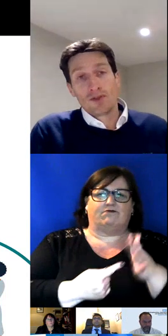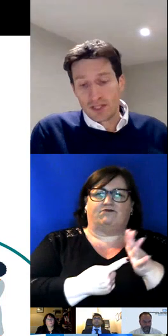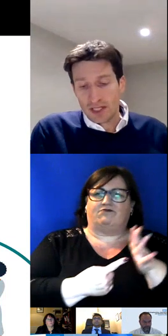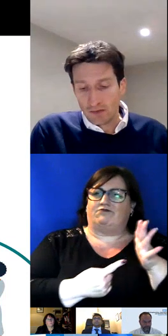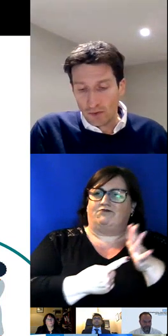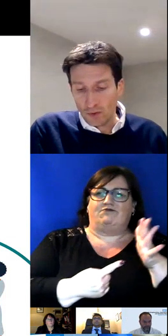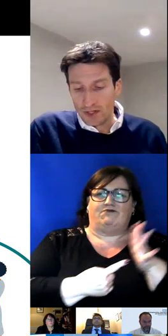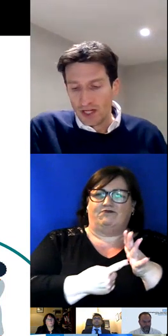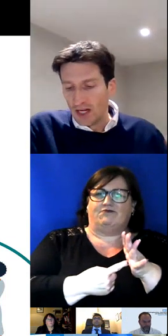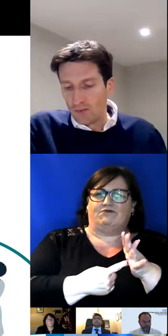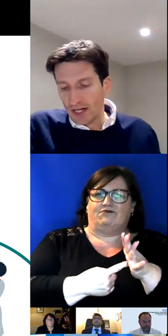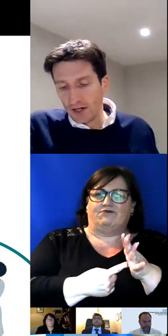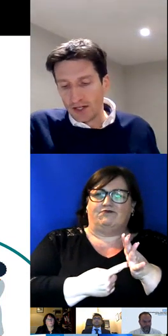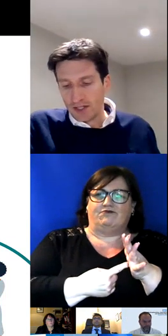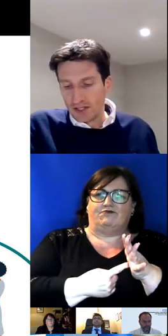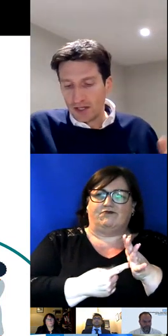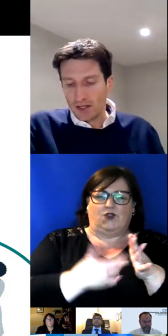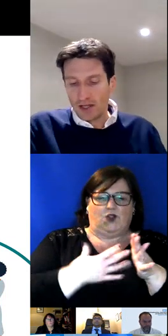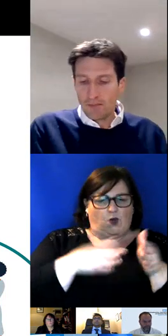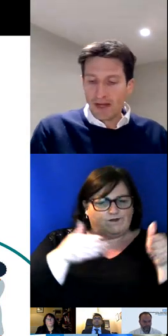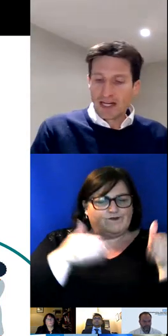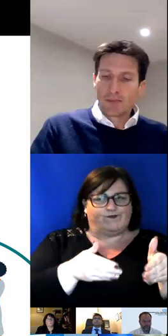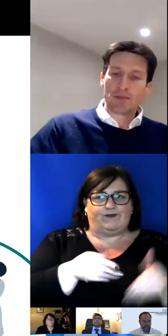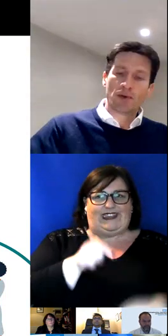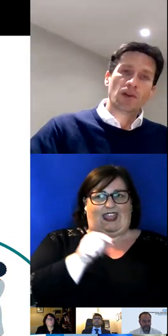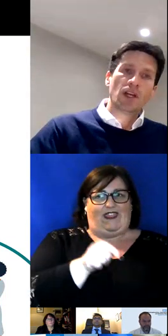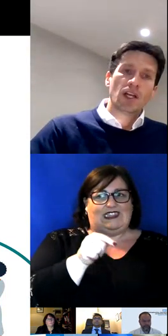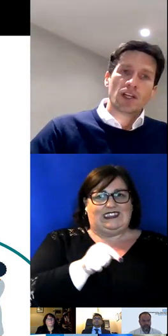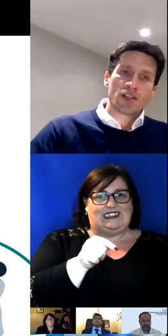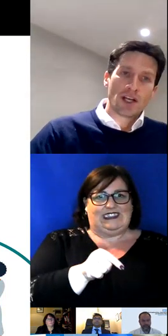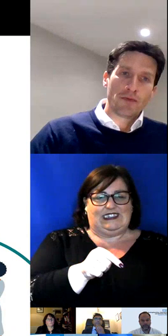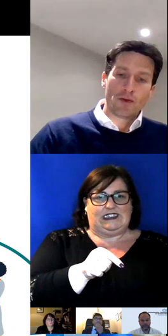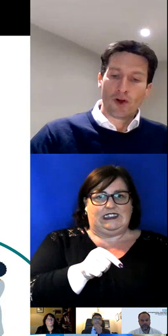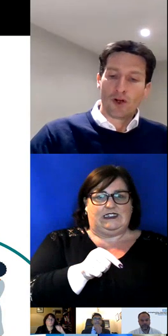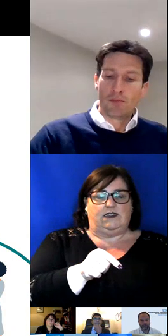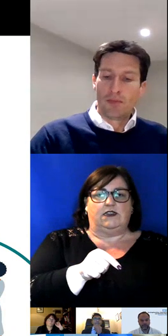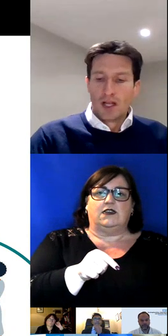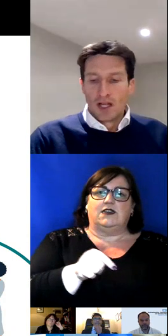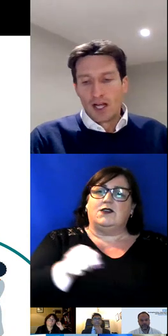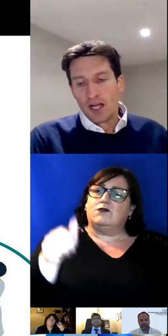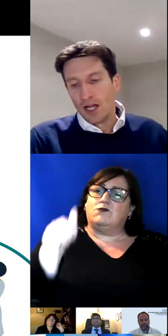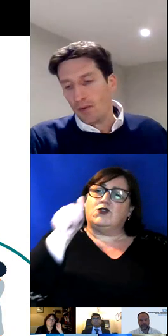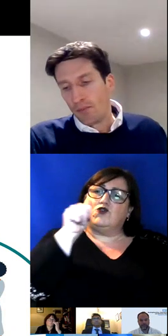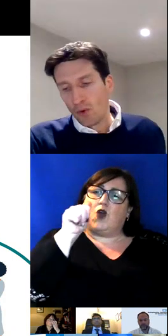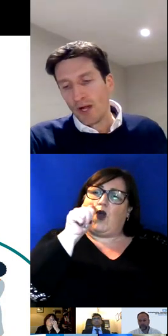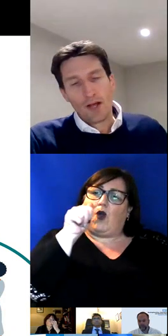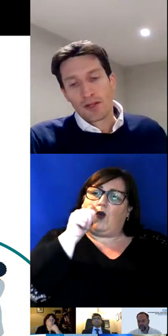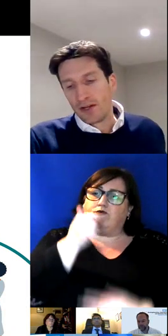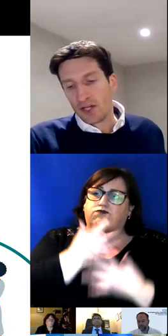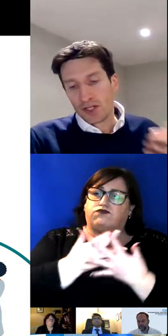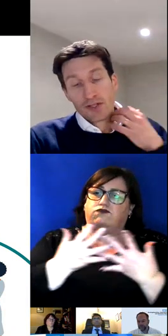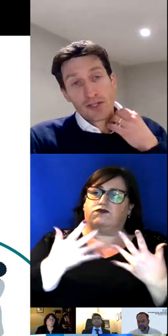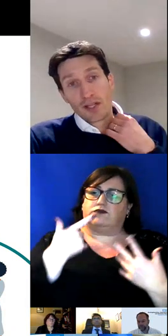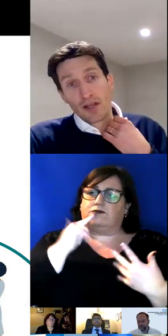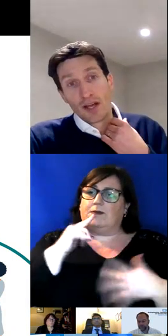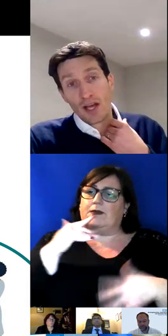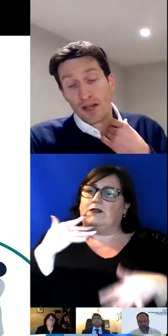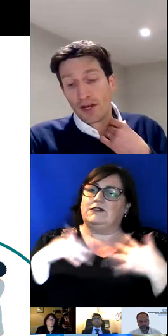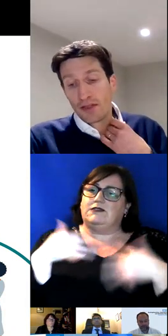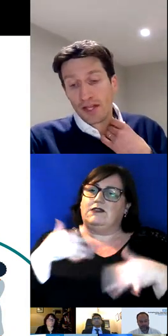principle that we want to take forward. It recognises that many people suffer from poor health